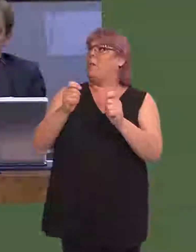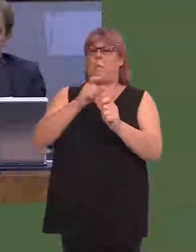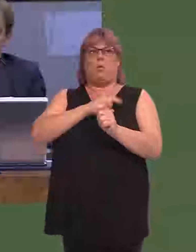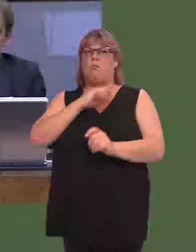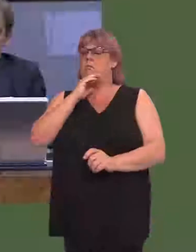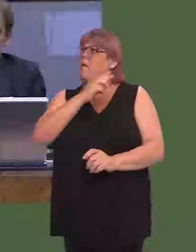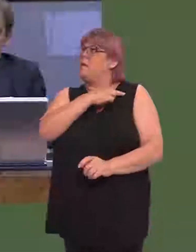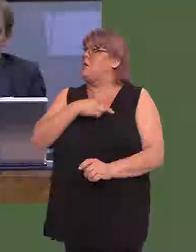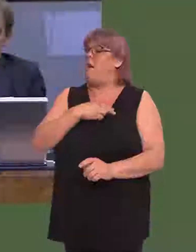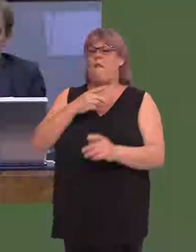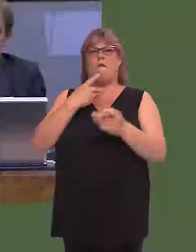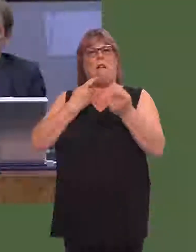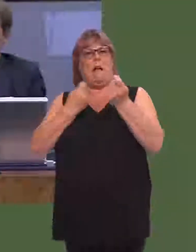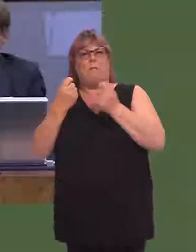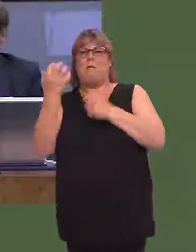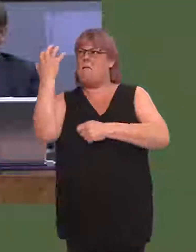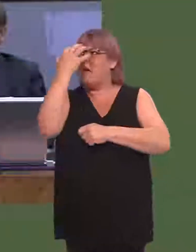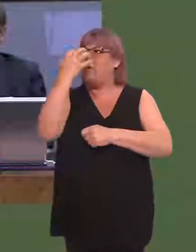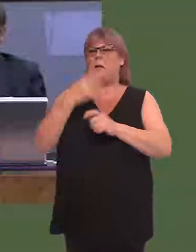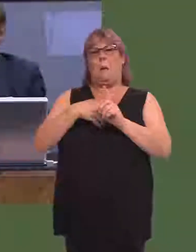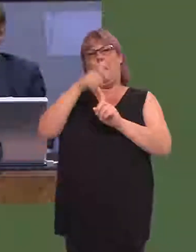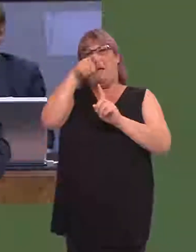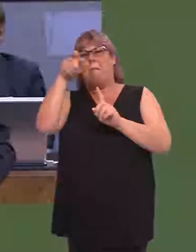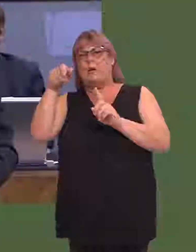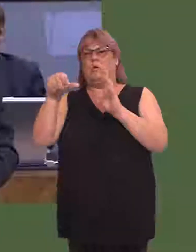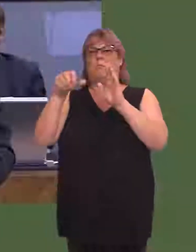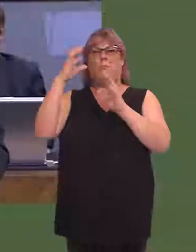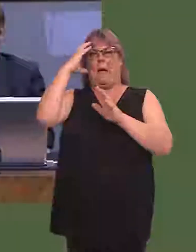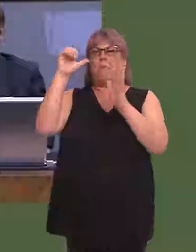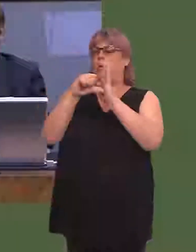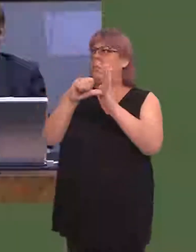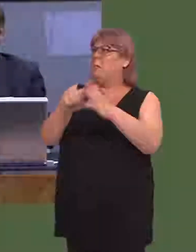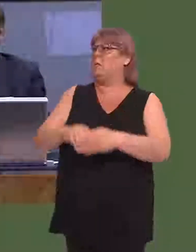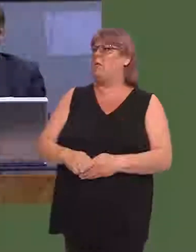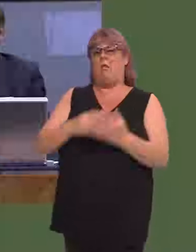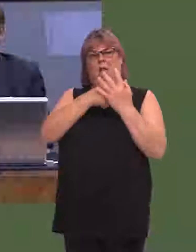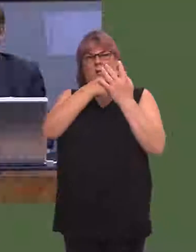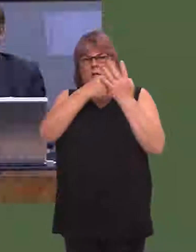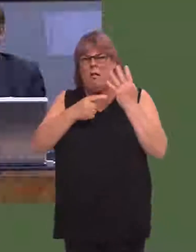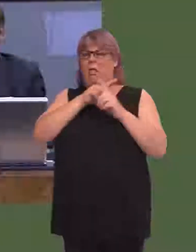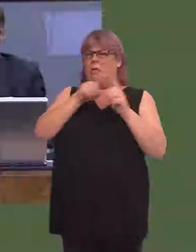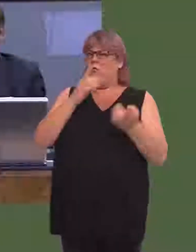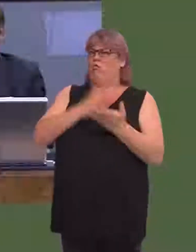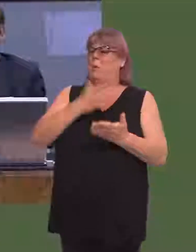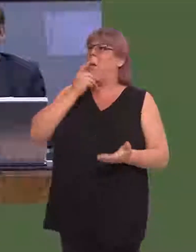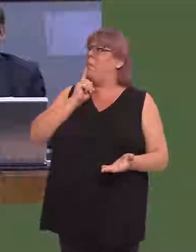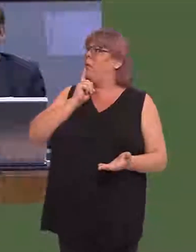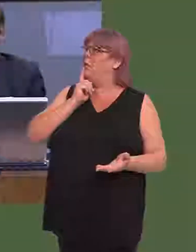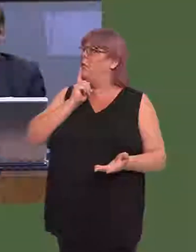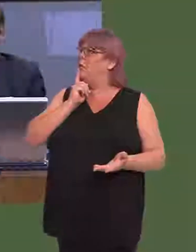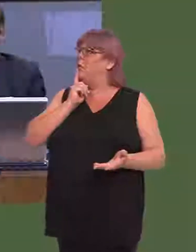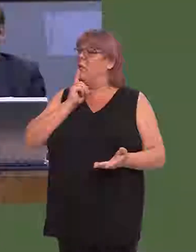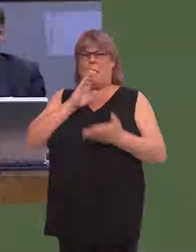treatment because of capacity, staffing, administration errors and patient flow problems. First Minister, these are